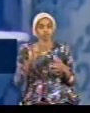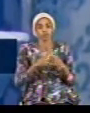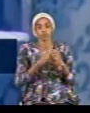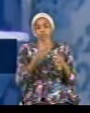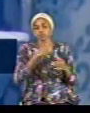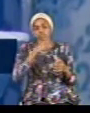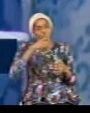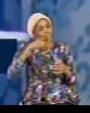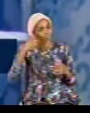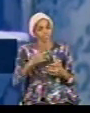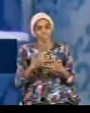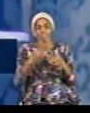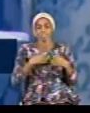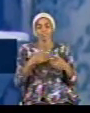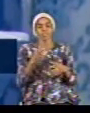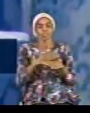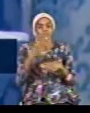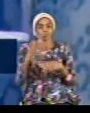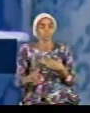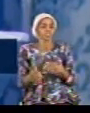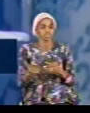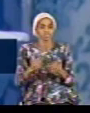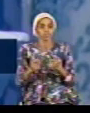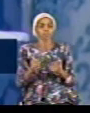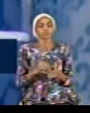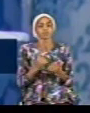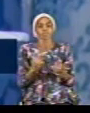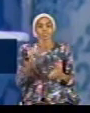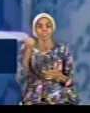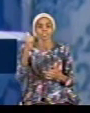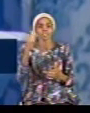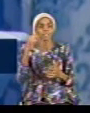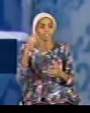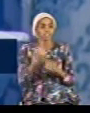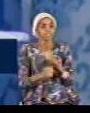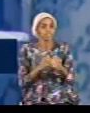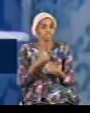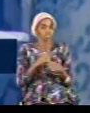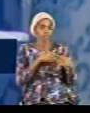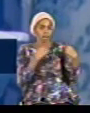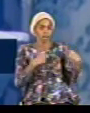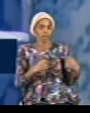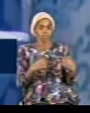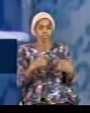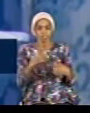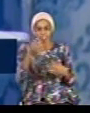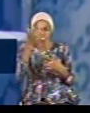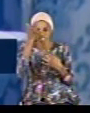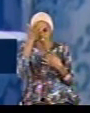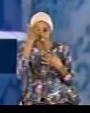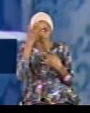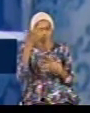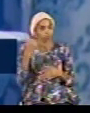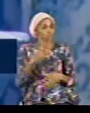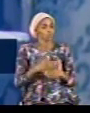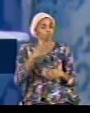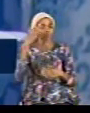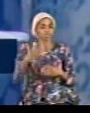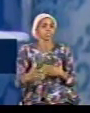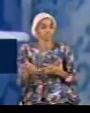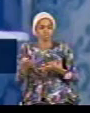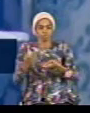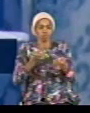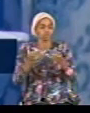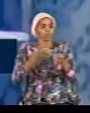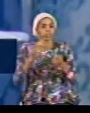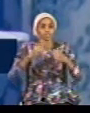heart disease. 10 years heart disease. Completely dominated by the power of the living